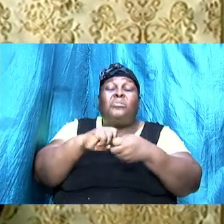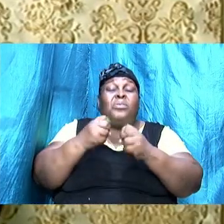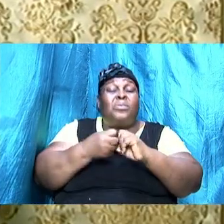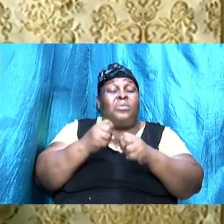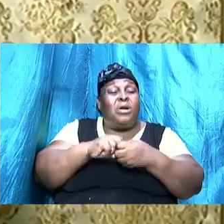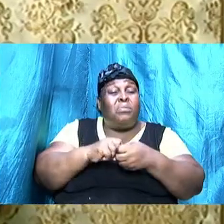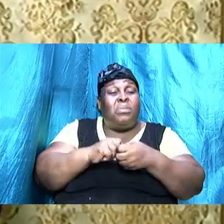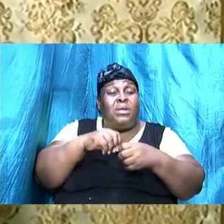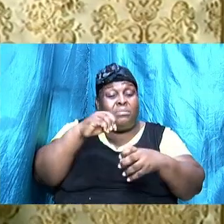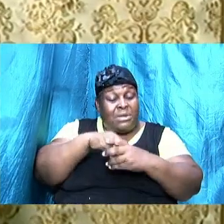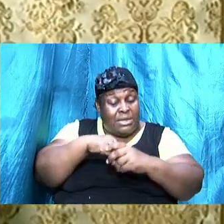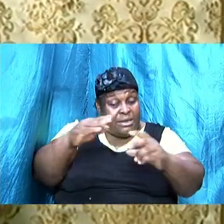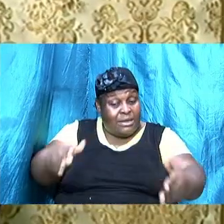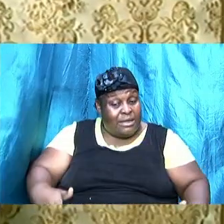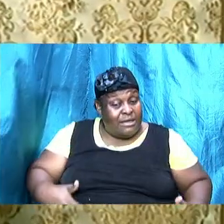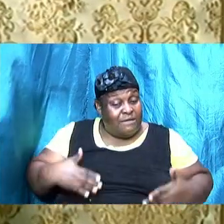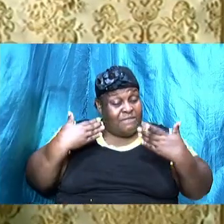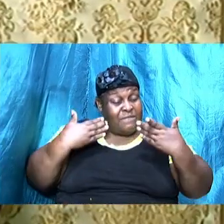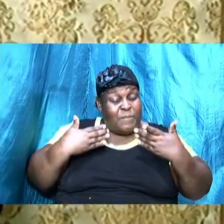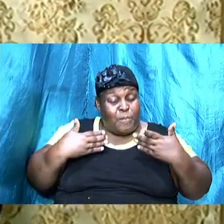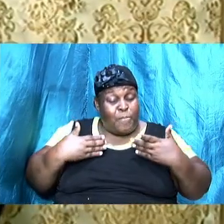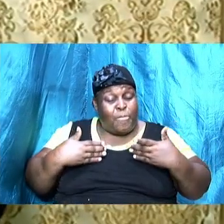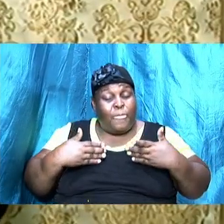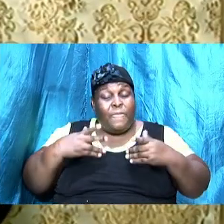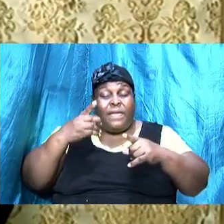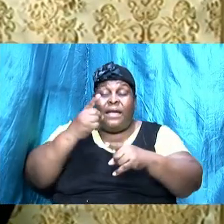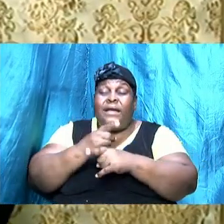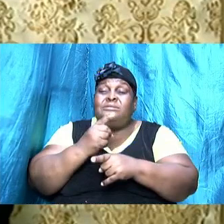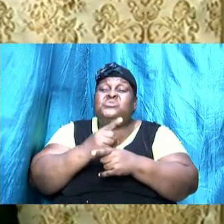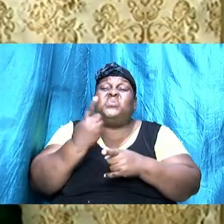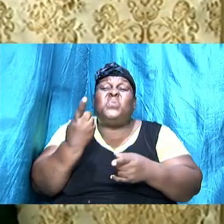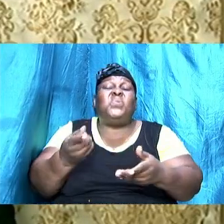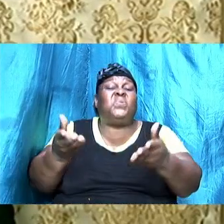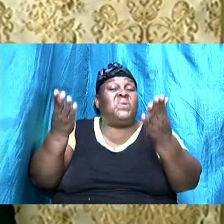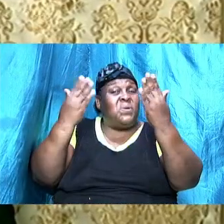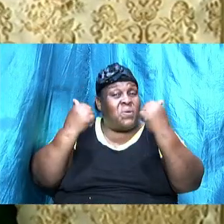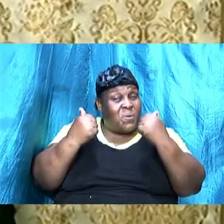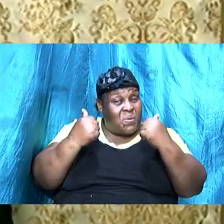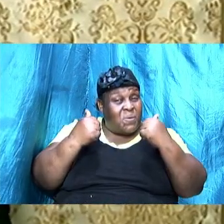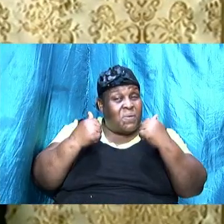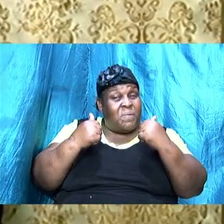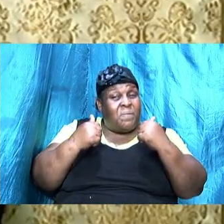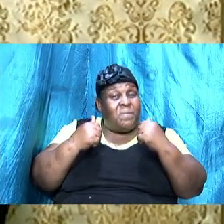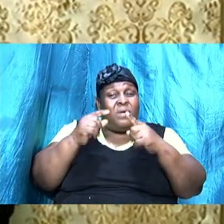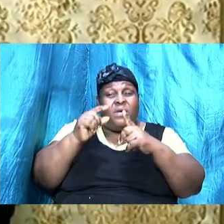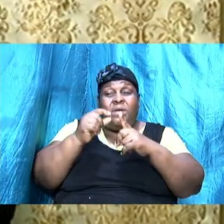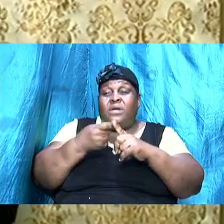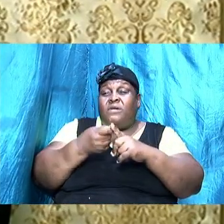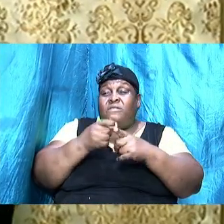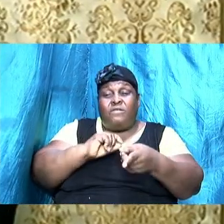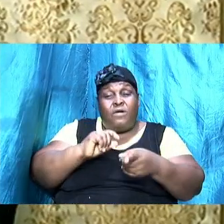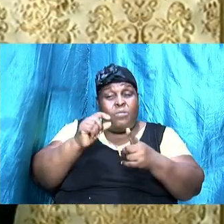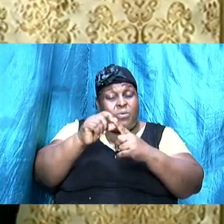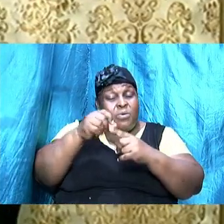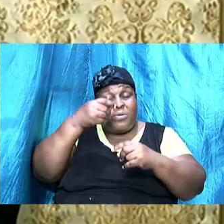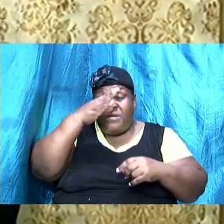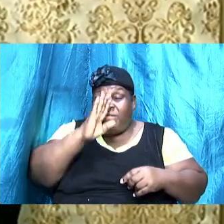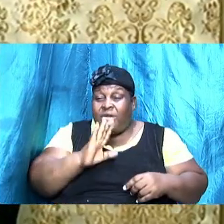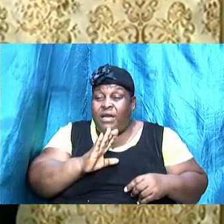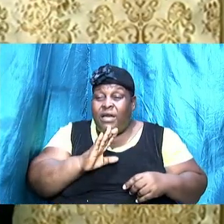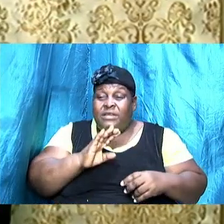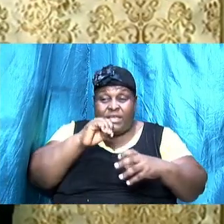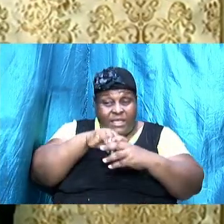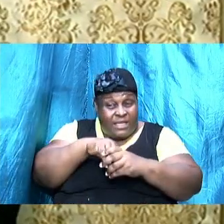can only come from the word of Almighty God. In the word is an answer for